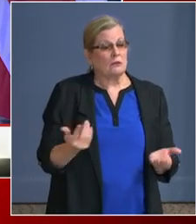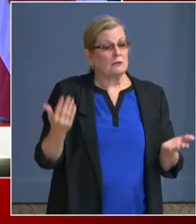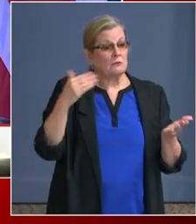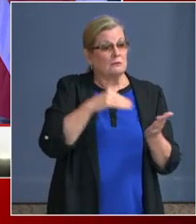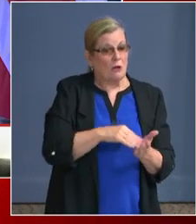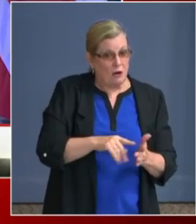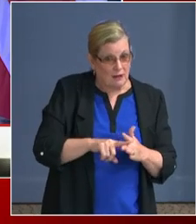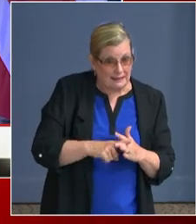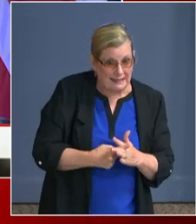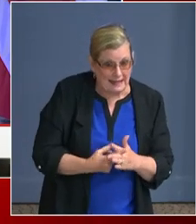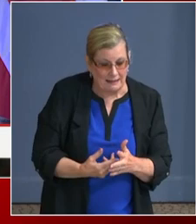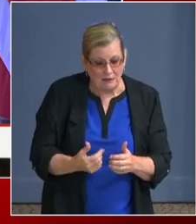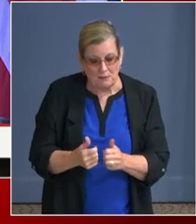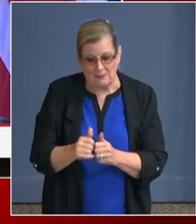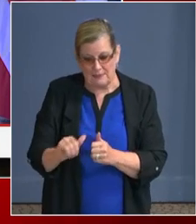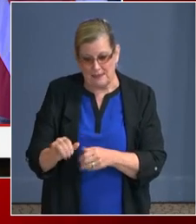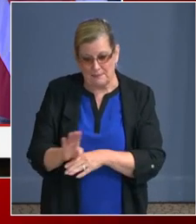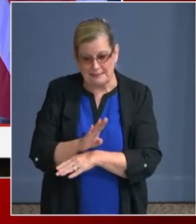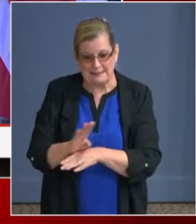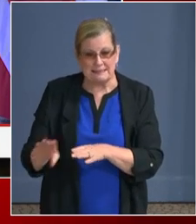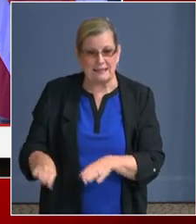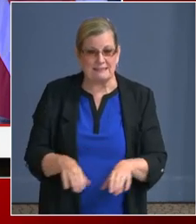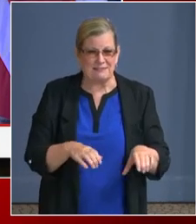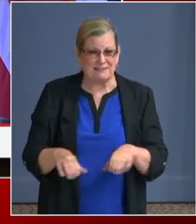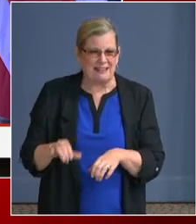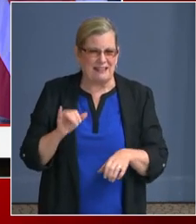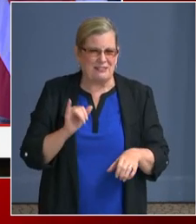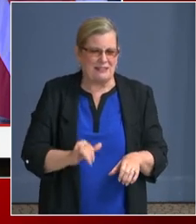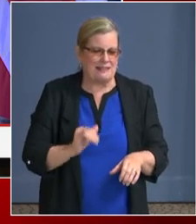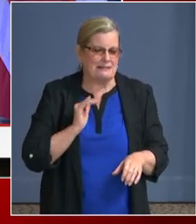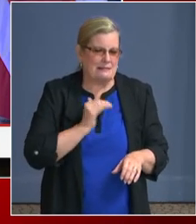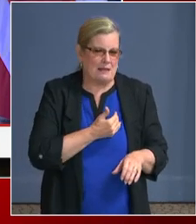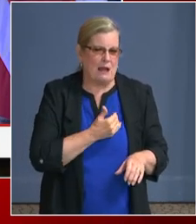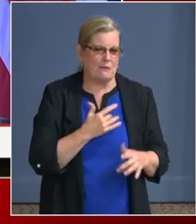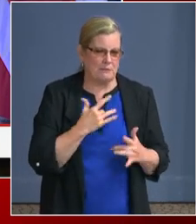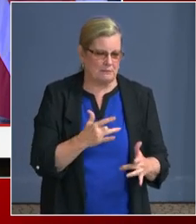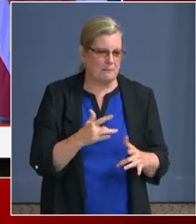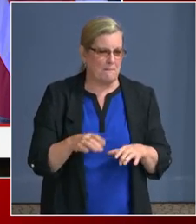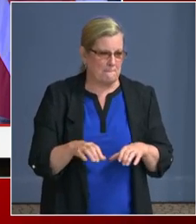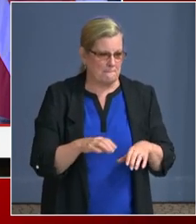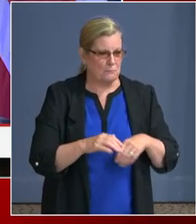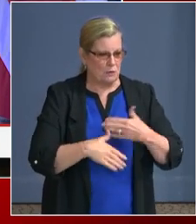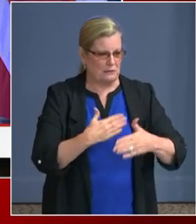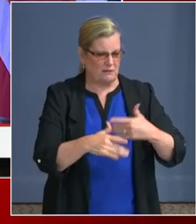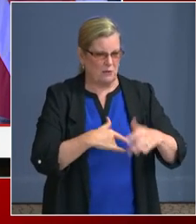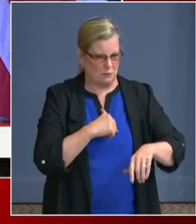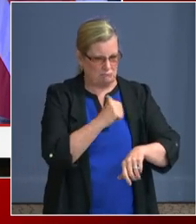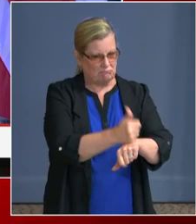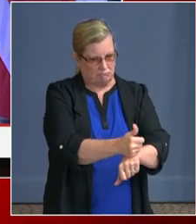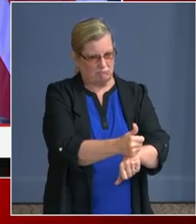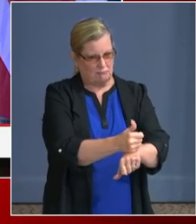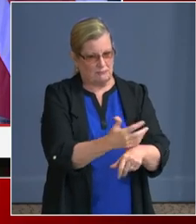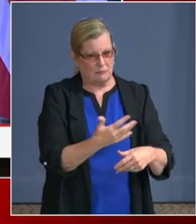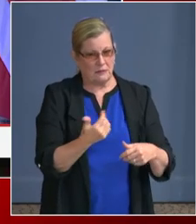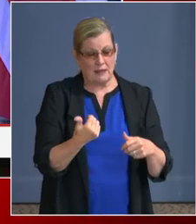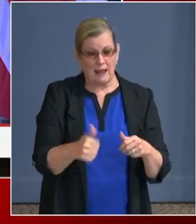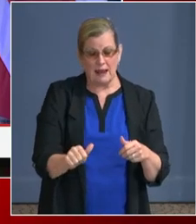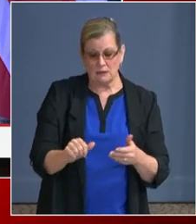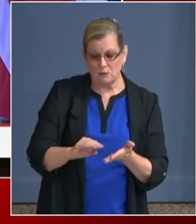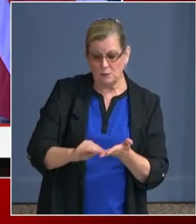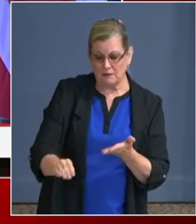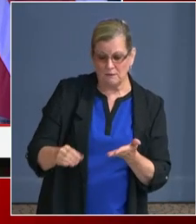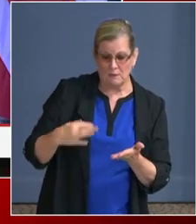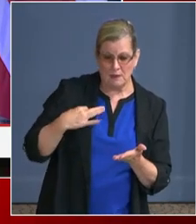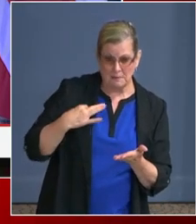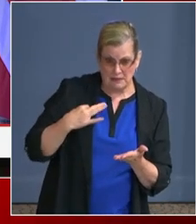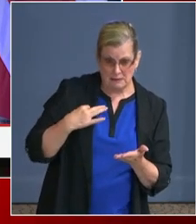business activities. So that is sort of our process that we've put in place for waiver applicants. Can you